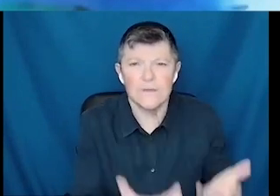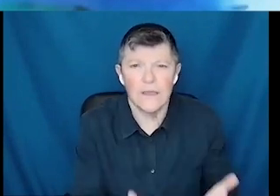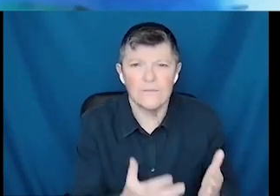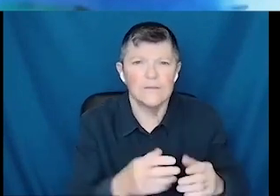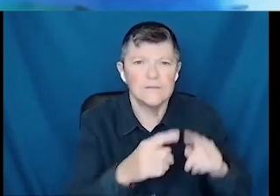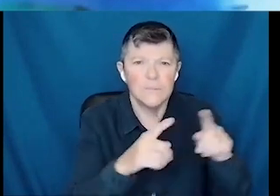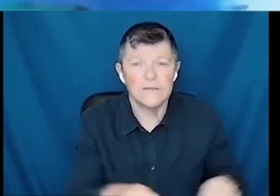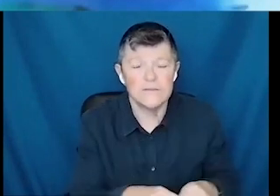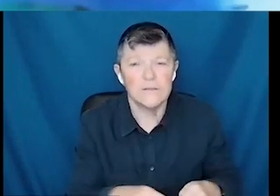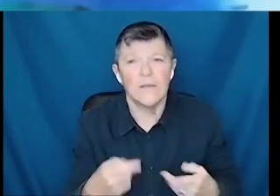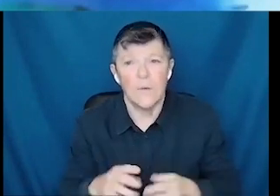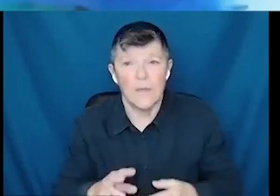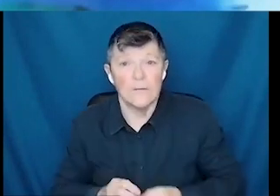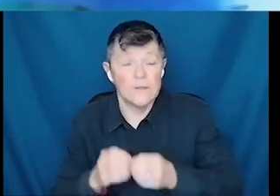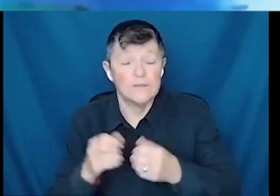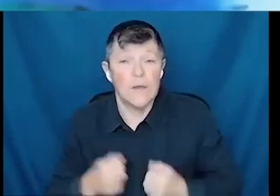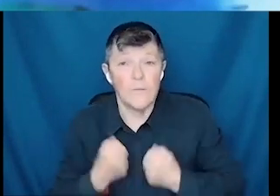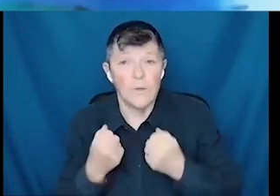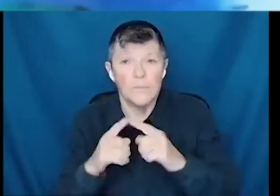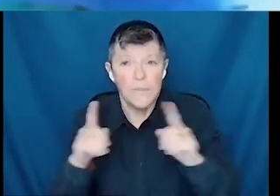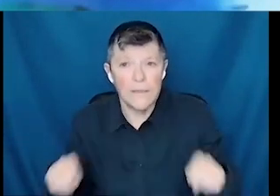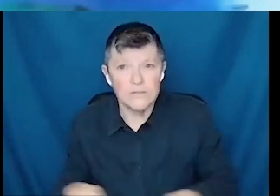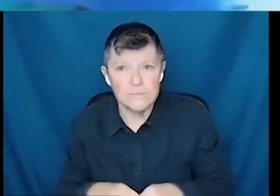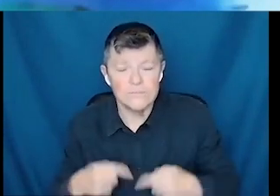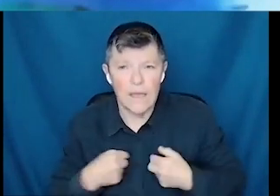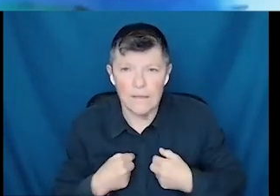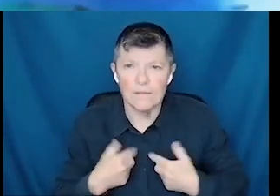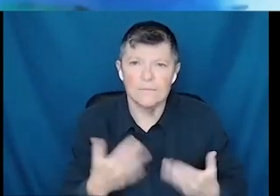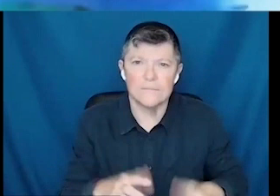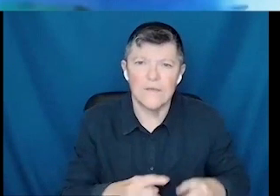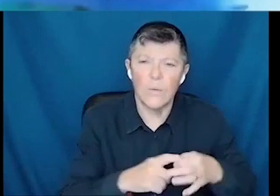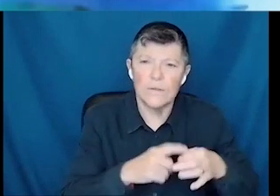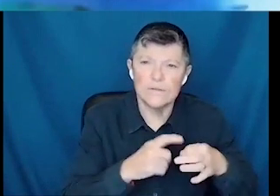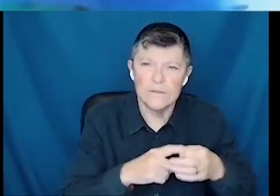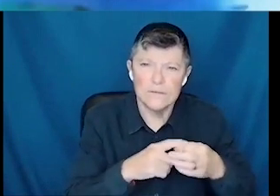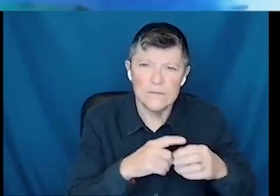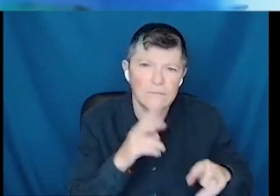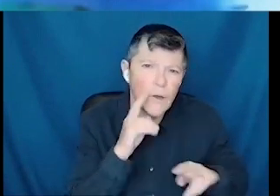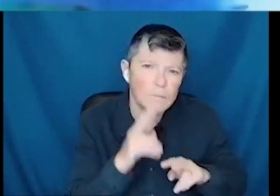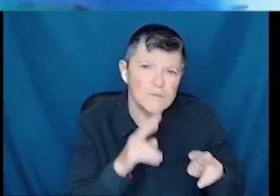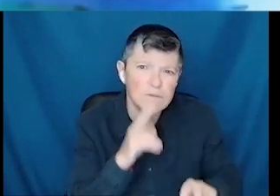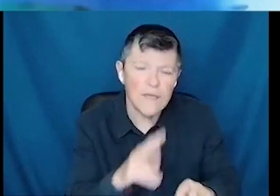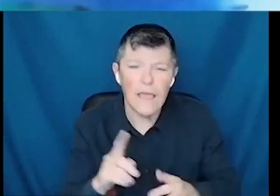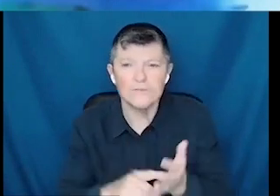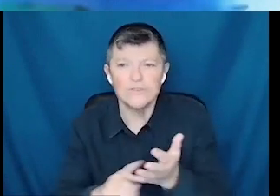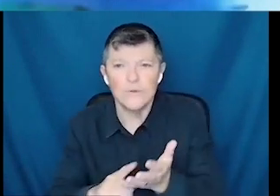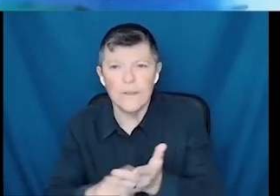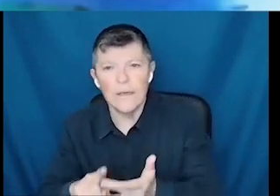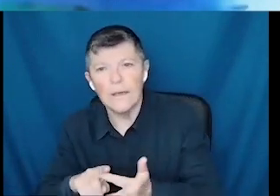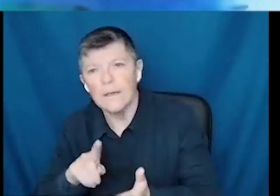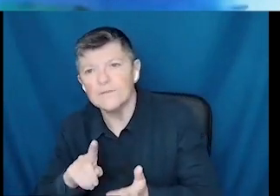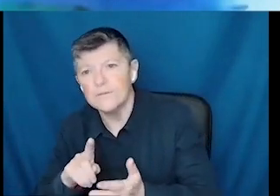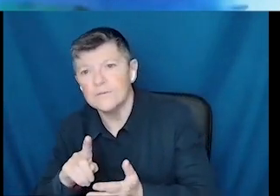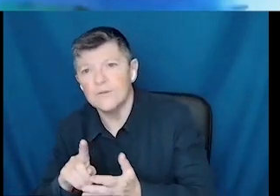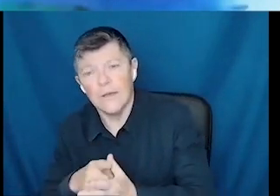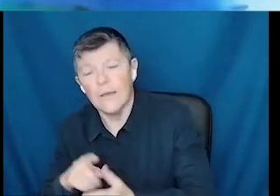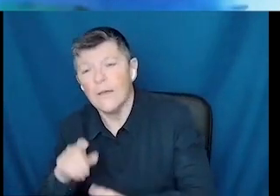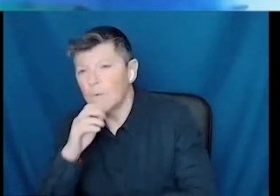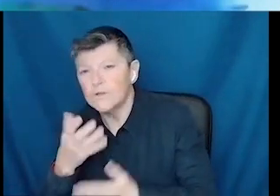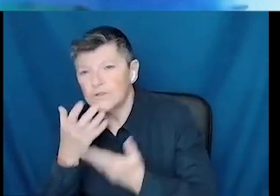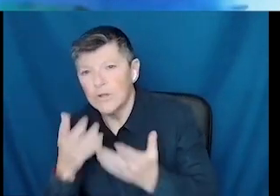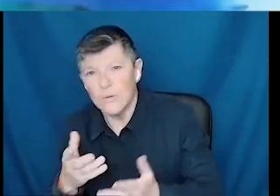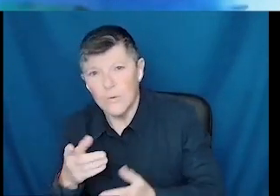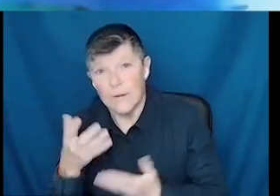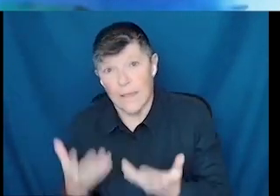qualitative observations, and Julia will show you now her pages and how we both developed our skills in